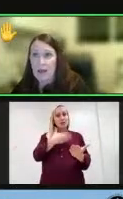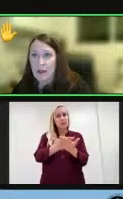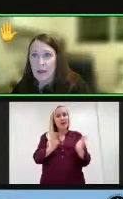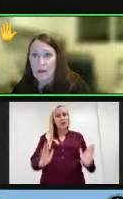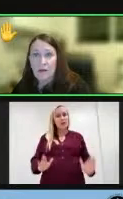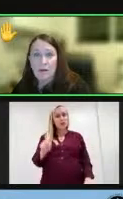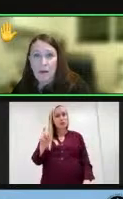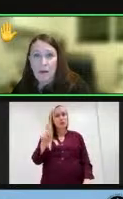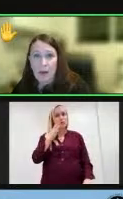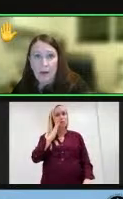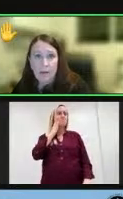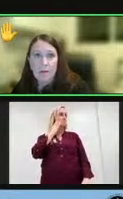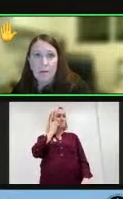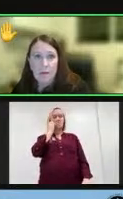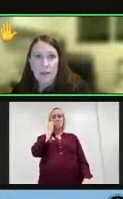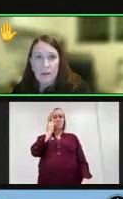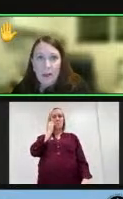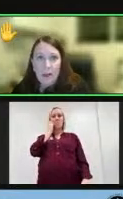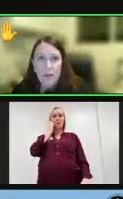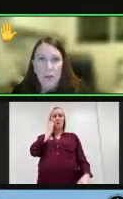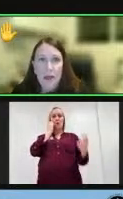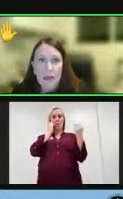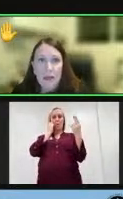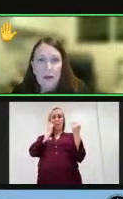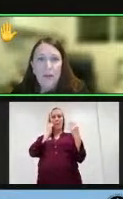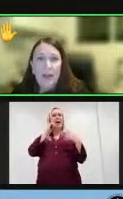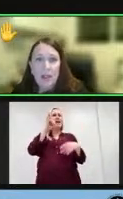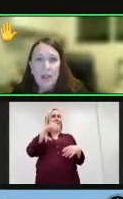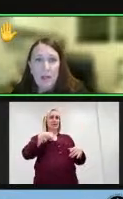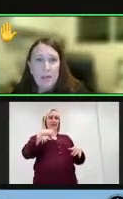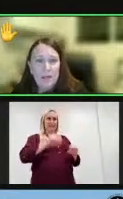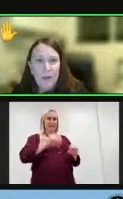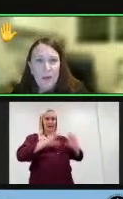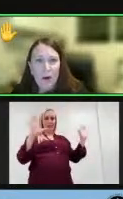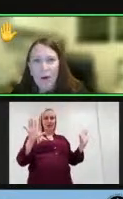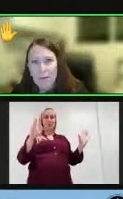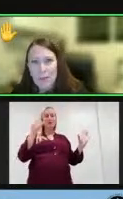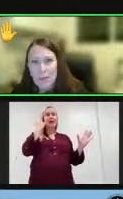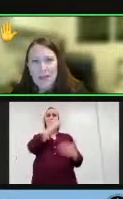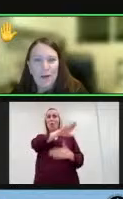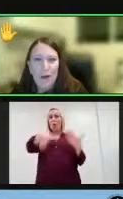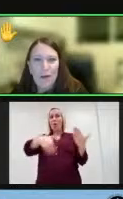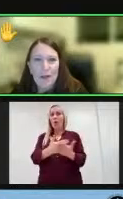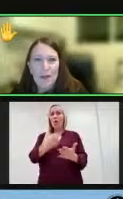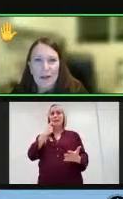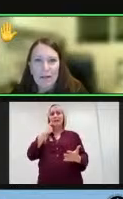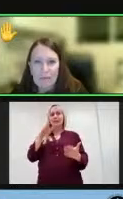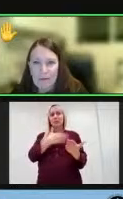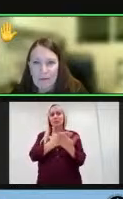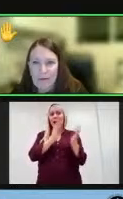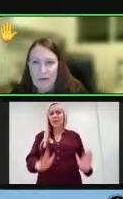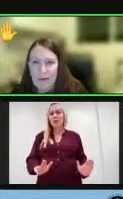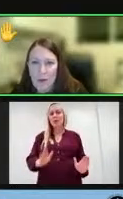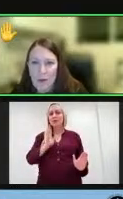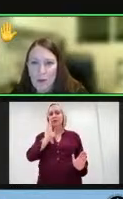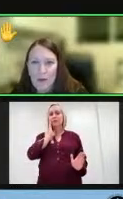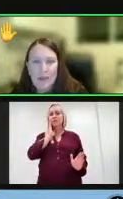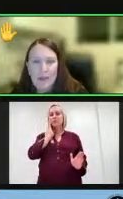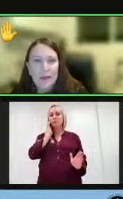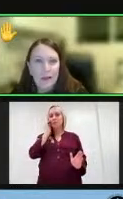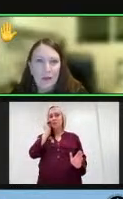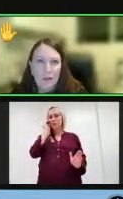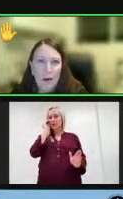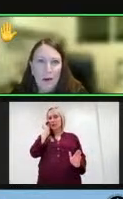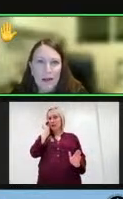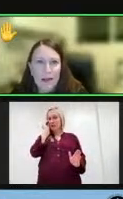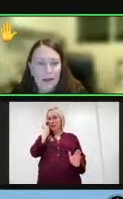No. Okay. That was what I need clarification on, because if they're all recent arrivers, then we would need